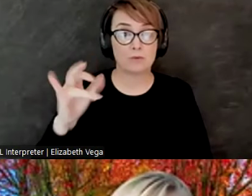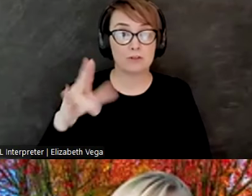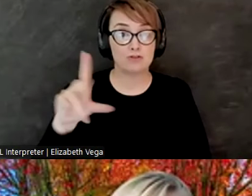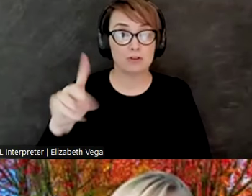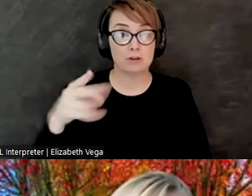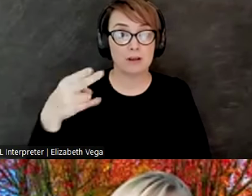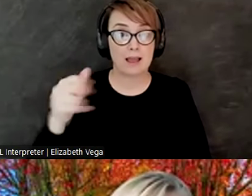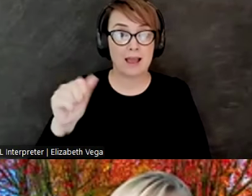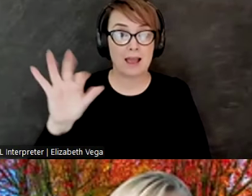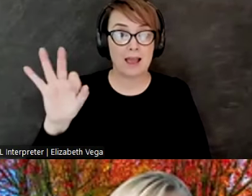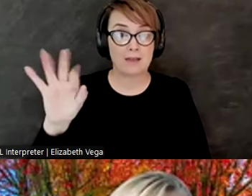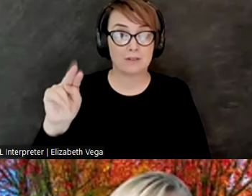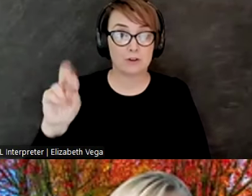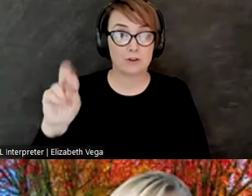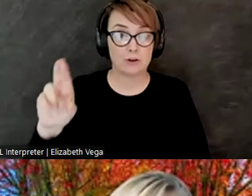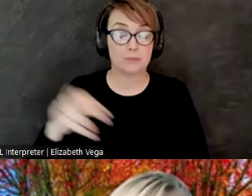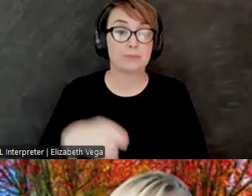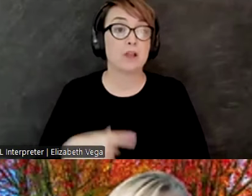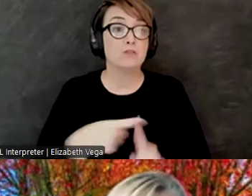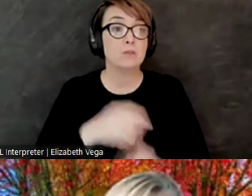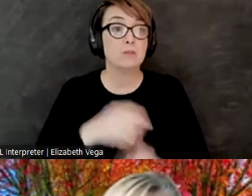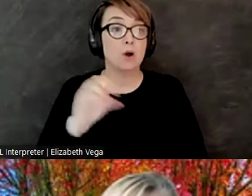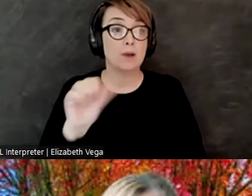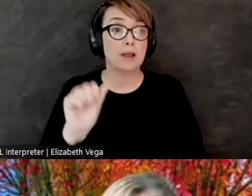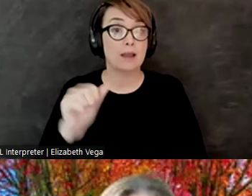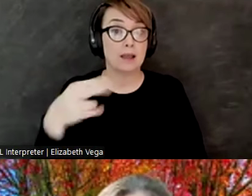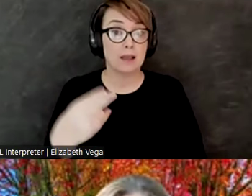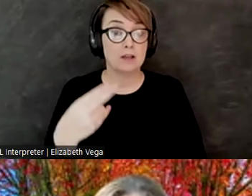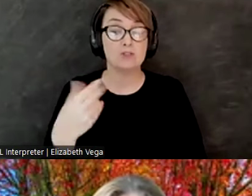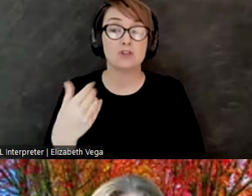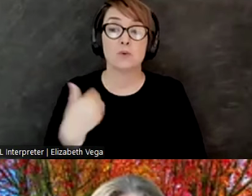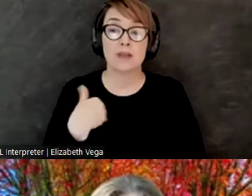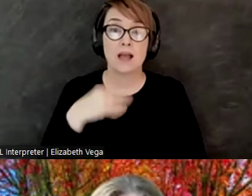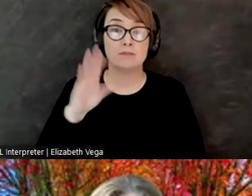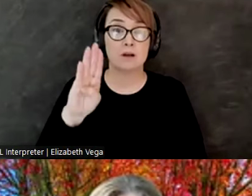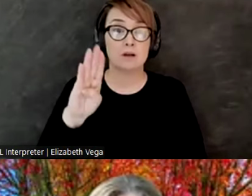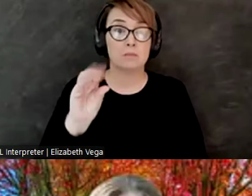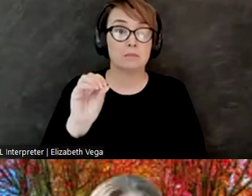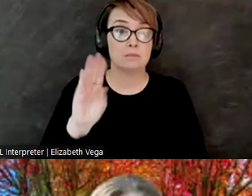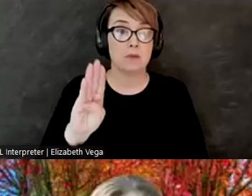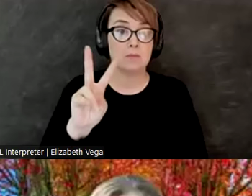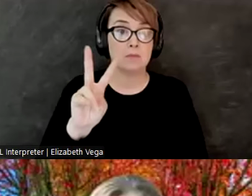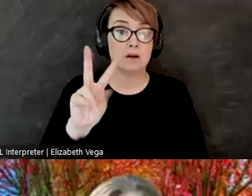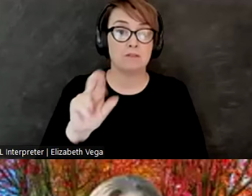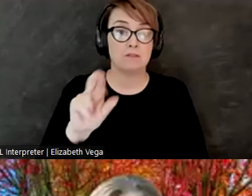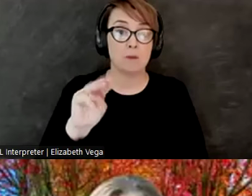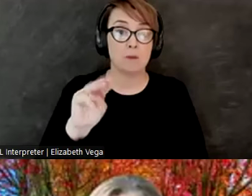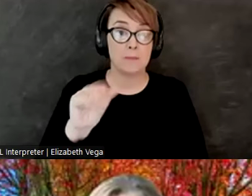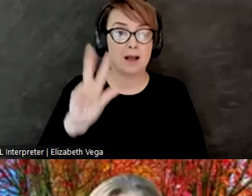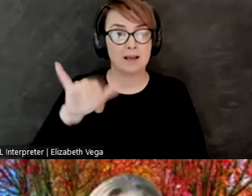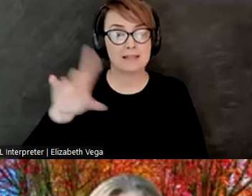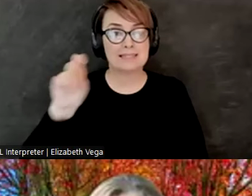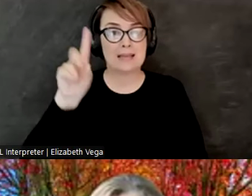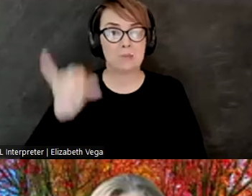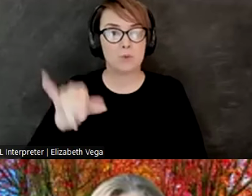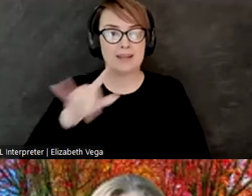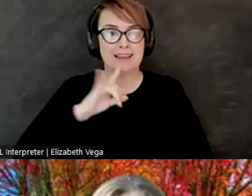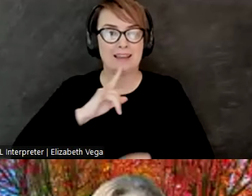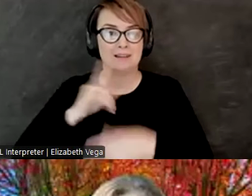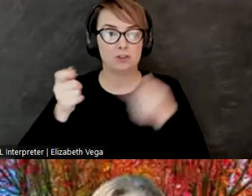From OAH, we have in attendance Bob Varma, Deputy Director,